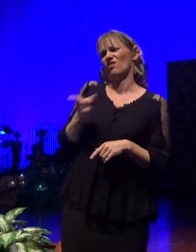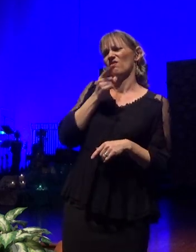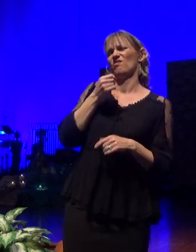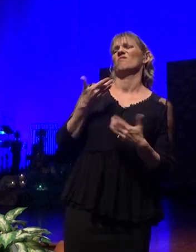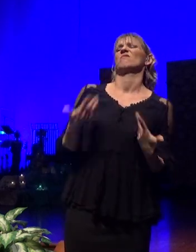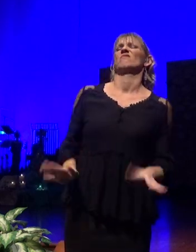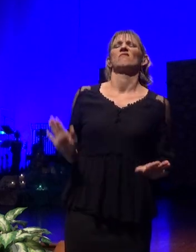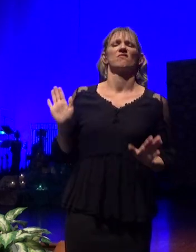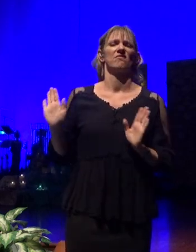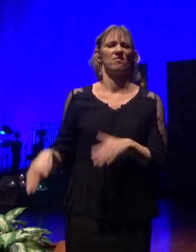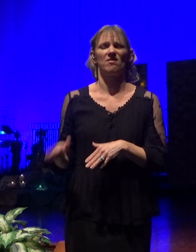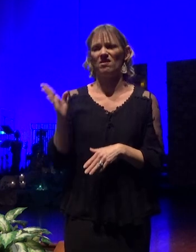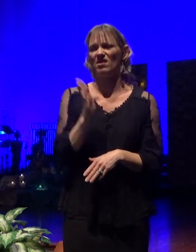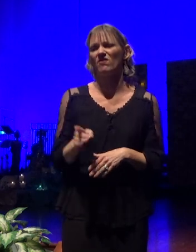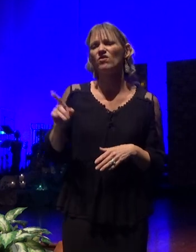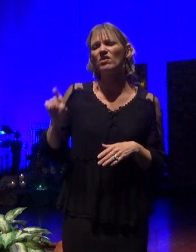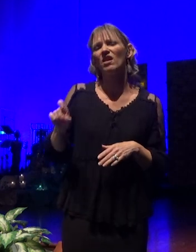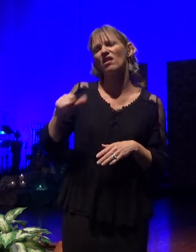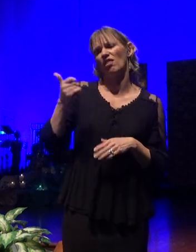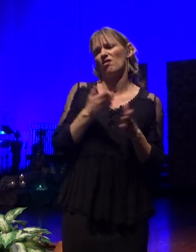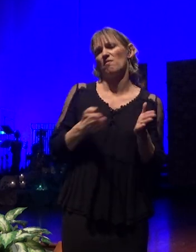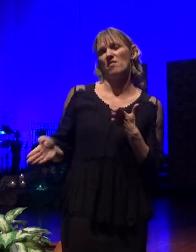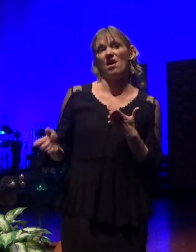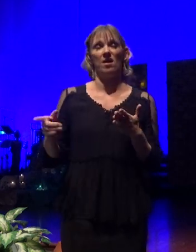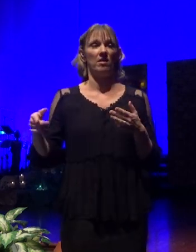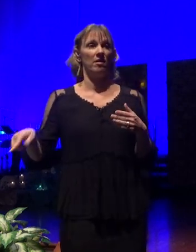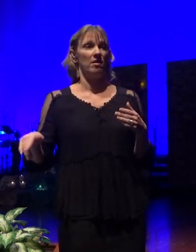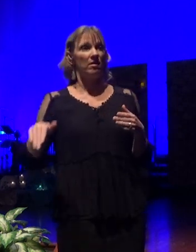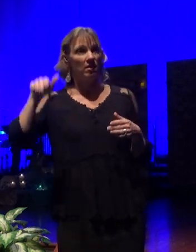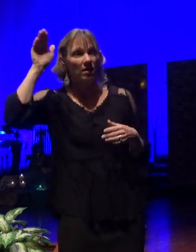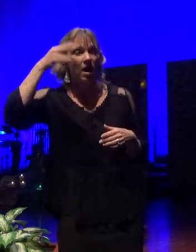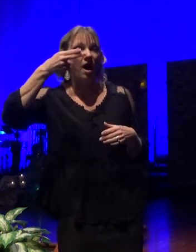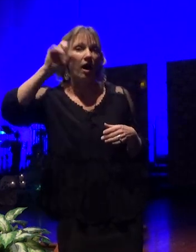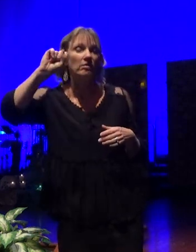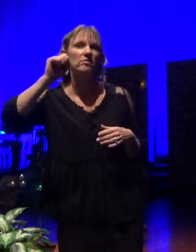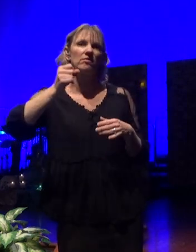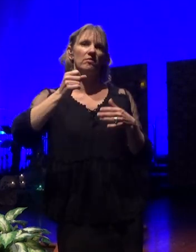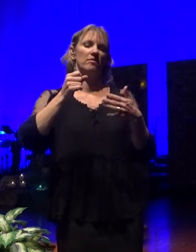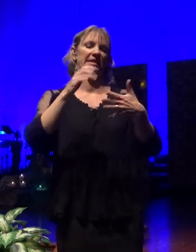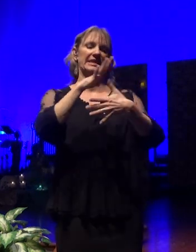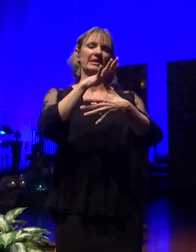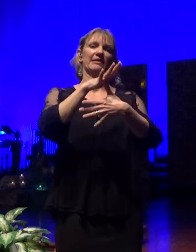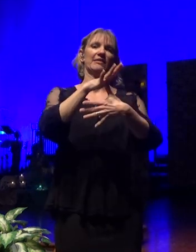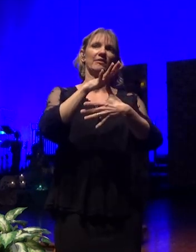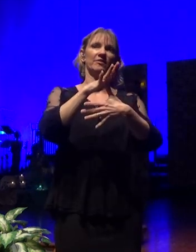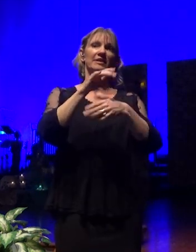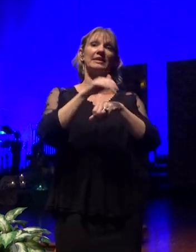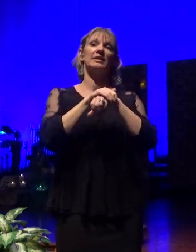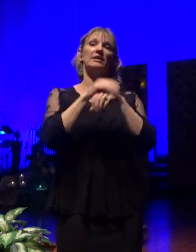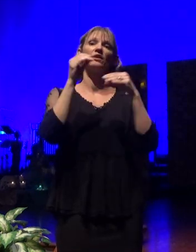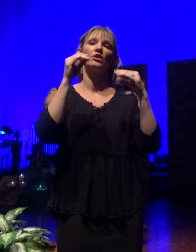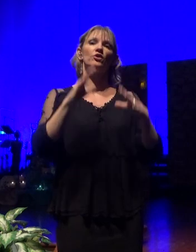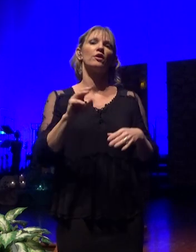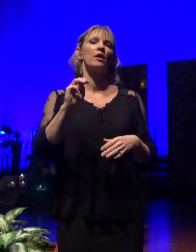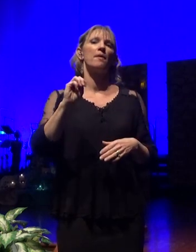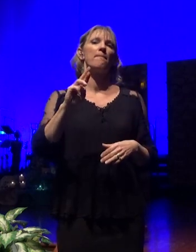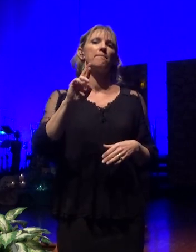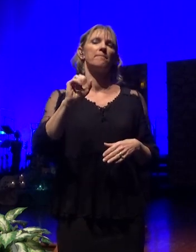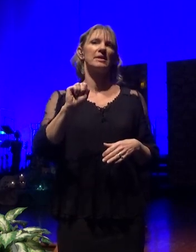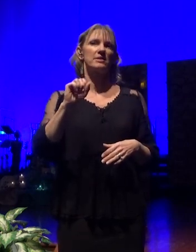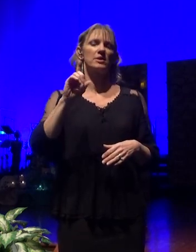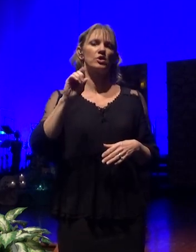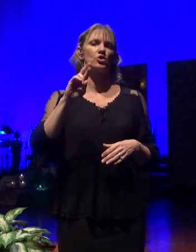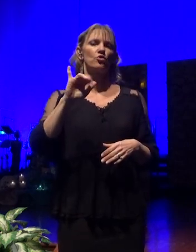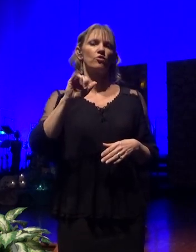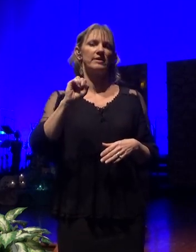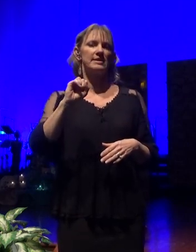going to occur. You need something else. And so when she got to high school, in her last year in high school, her English teacher was Mrs. Doris Slayton.